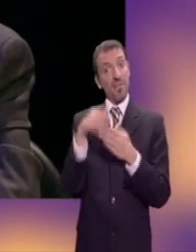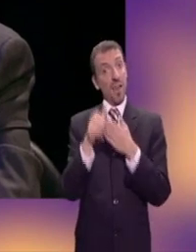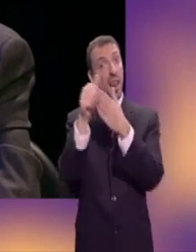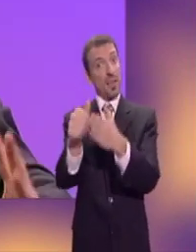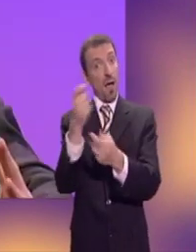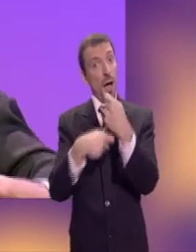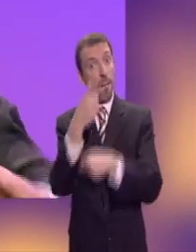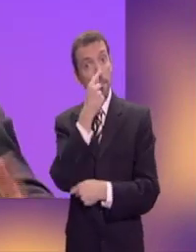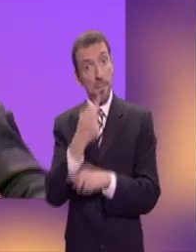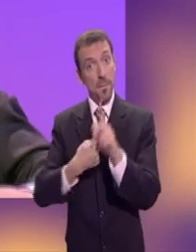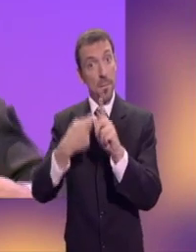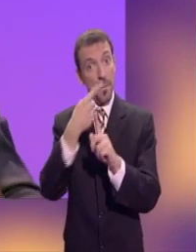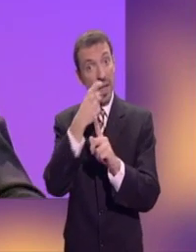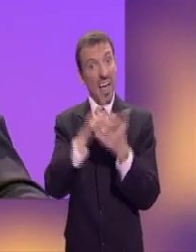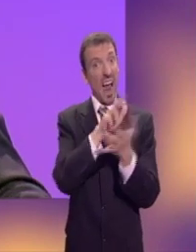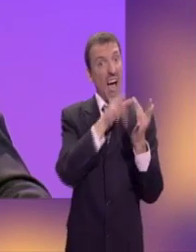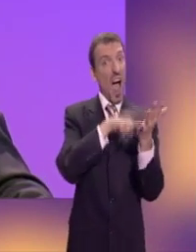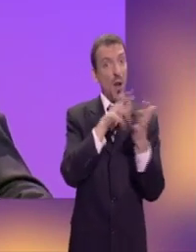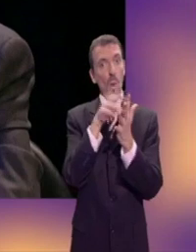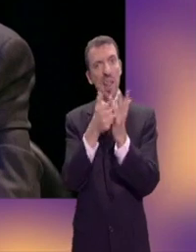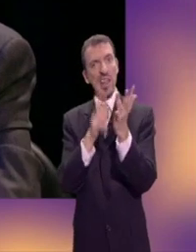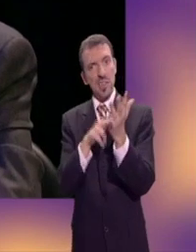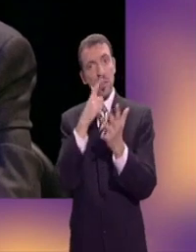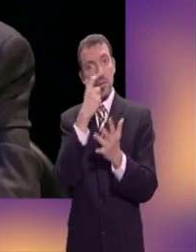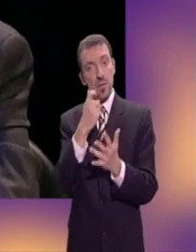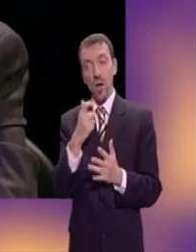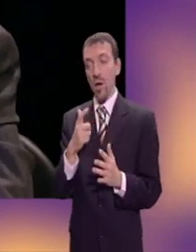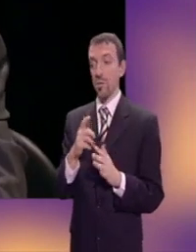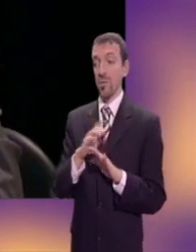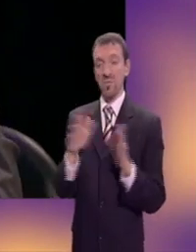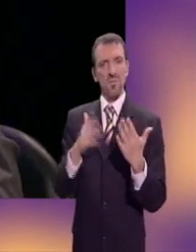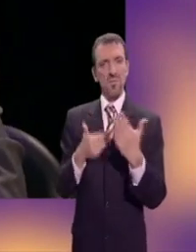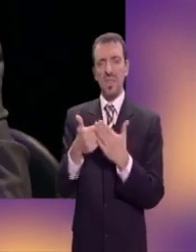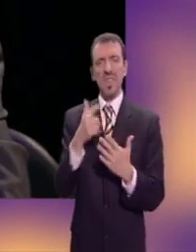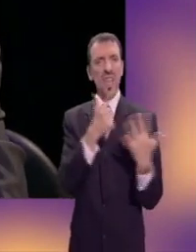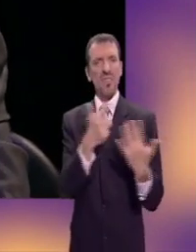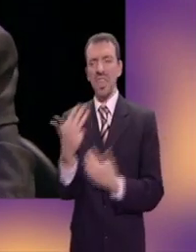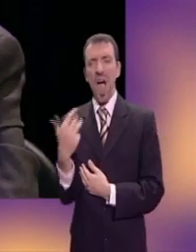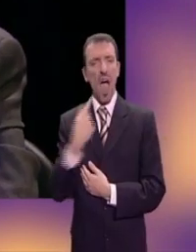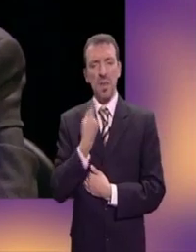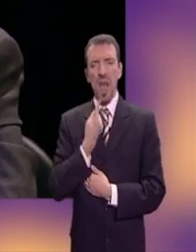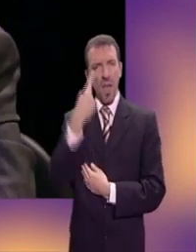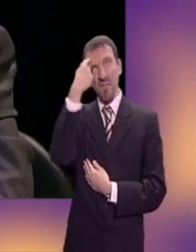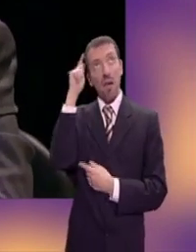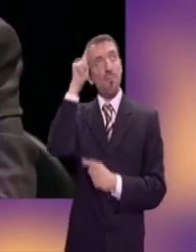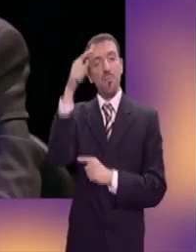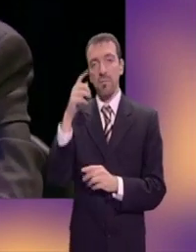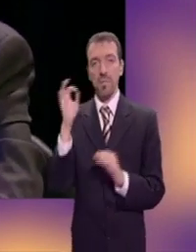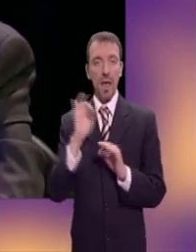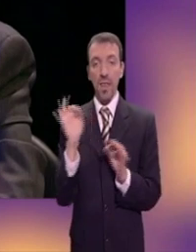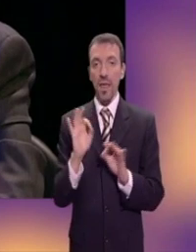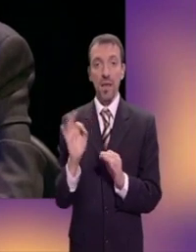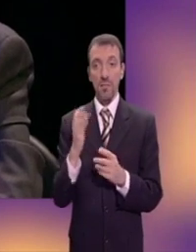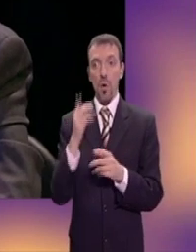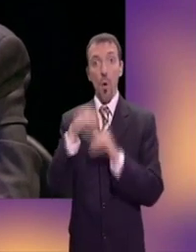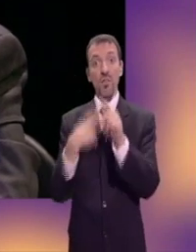And was there anything Callaghan or Wilson could have done? No, not at all. Up until the 79 election, it wouldn't have crossed my mind. And indeed, for over